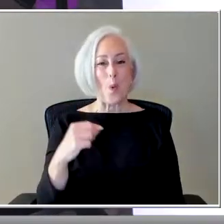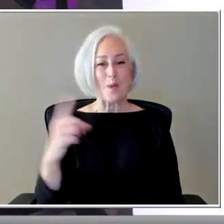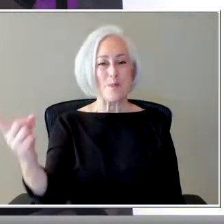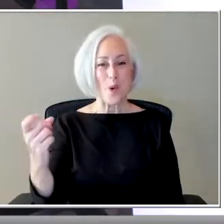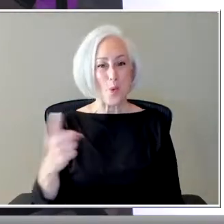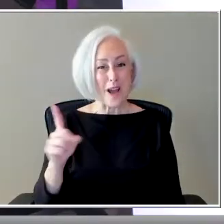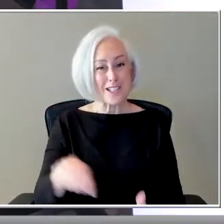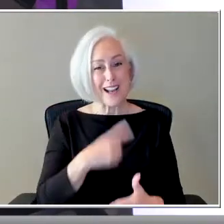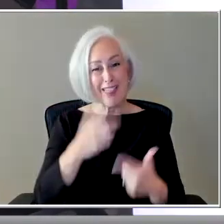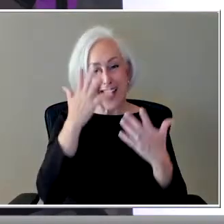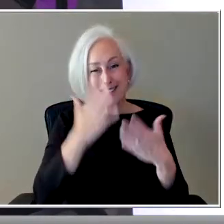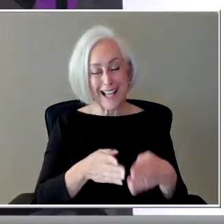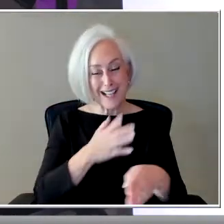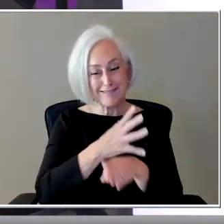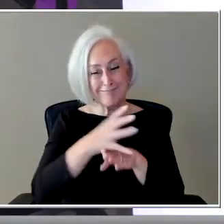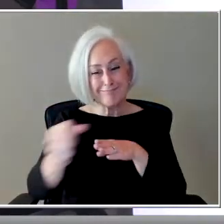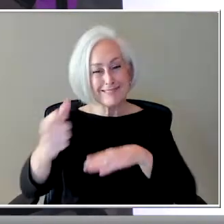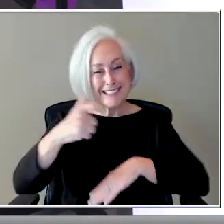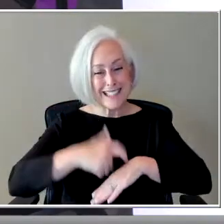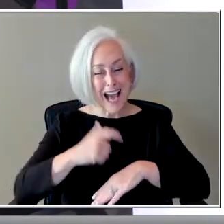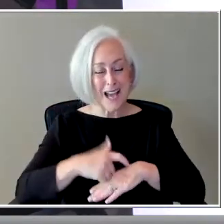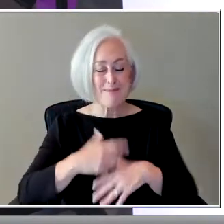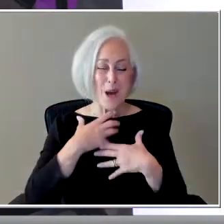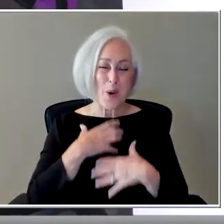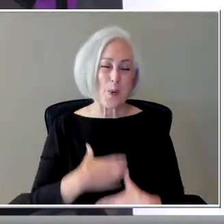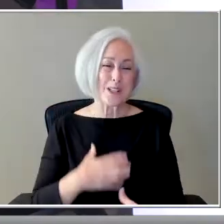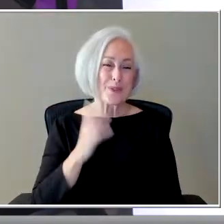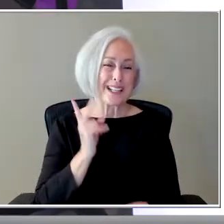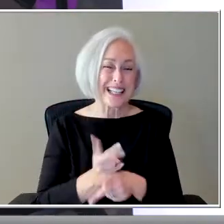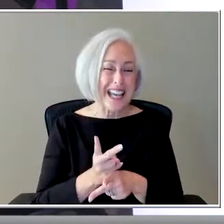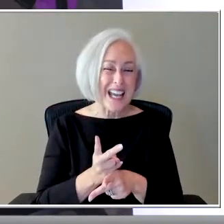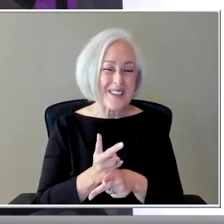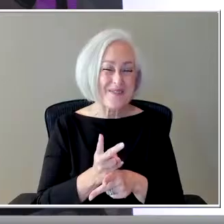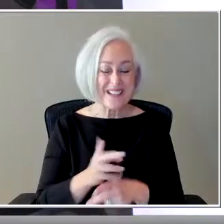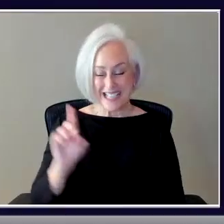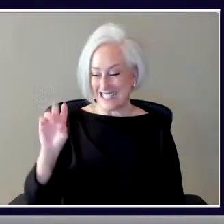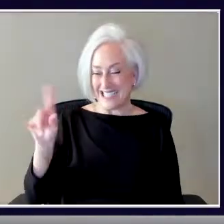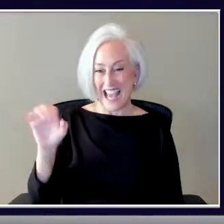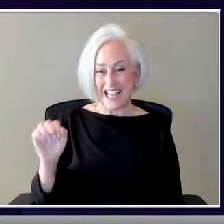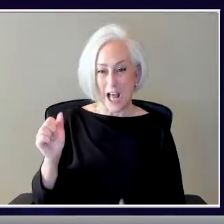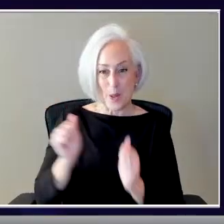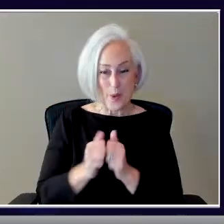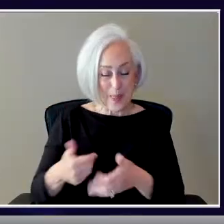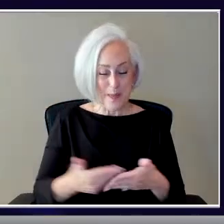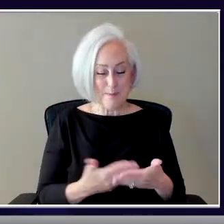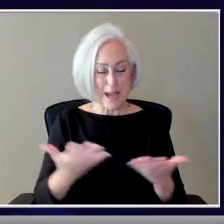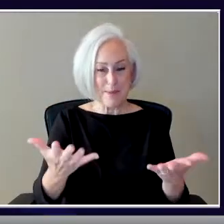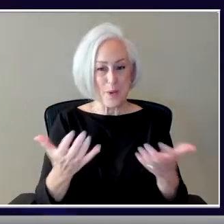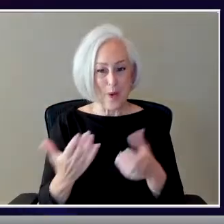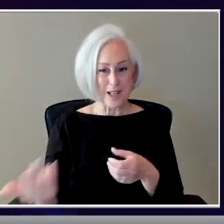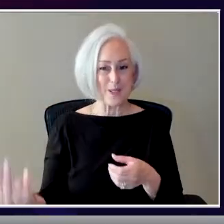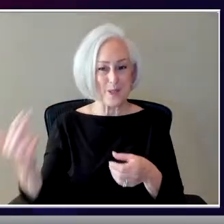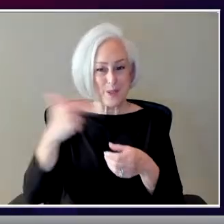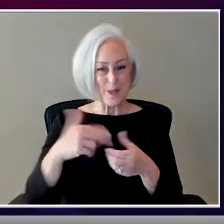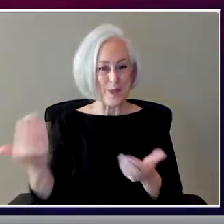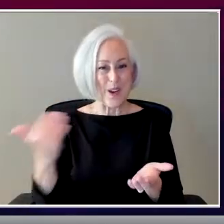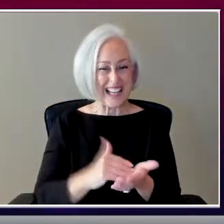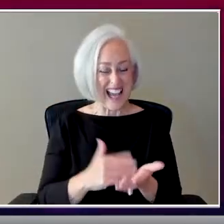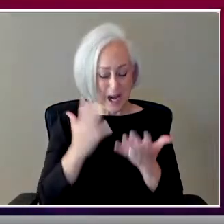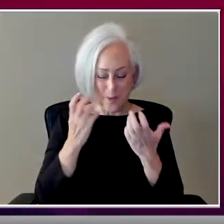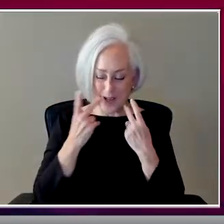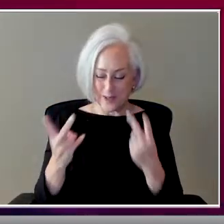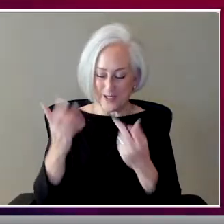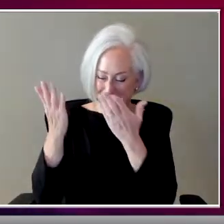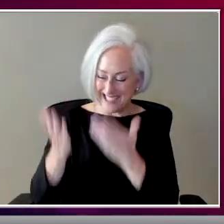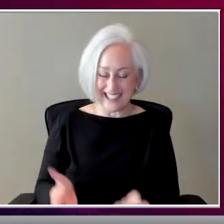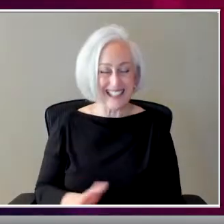we're out of time. Wish we could keep you for. We need Danielle to come back with her baby. I want to see Olivia in person. You're in hot demand.